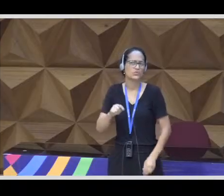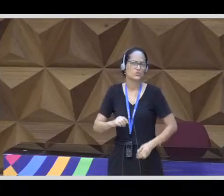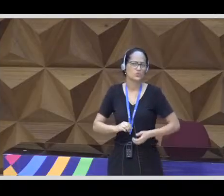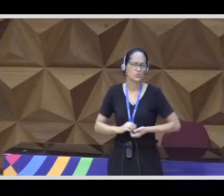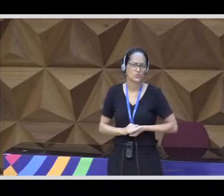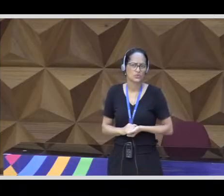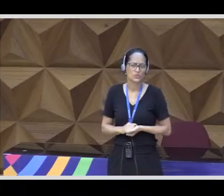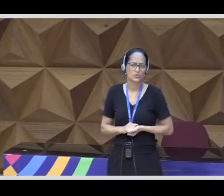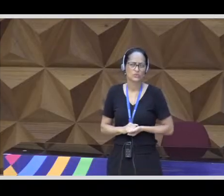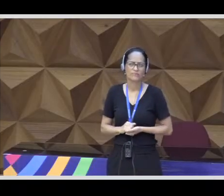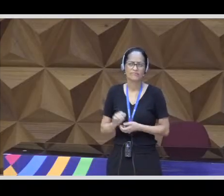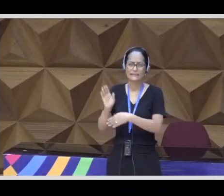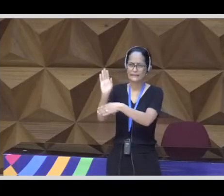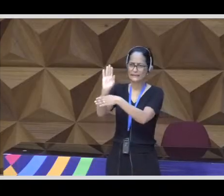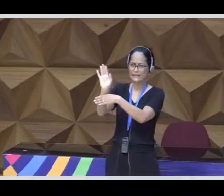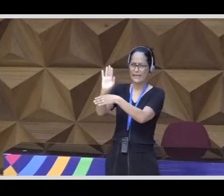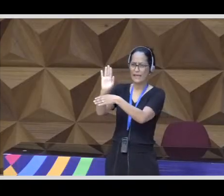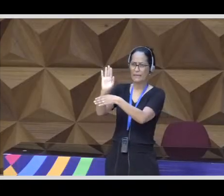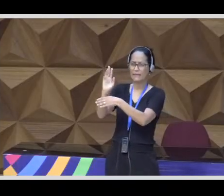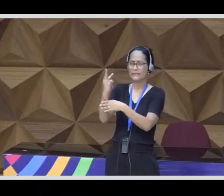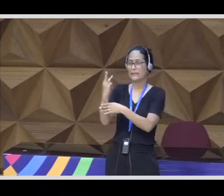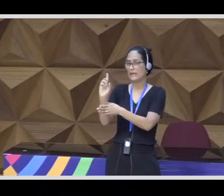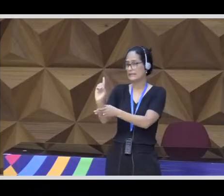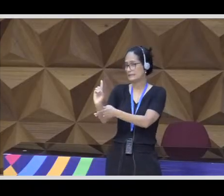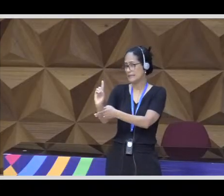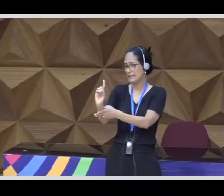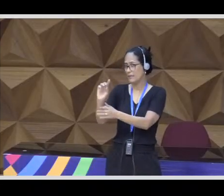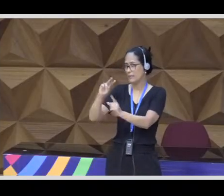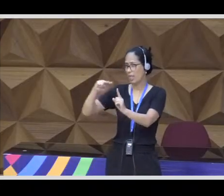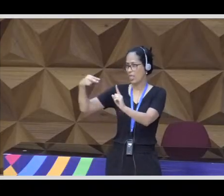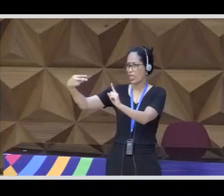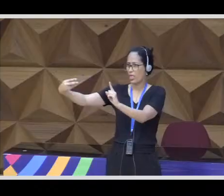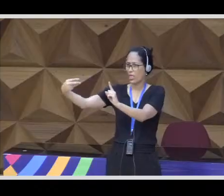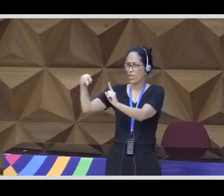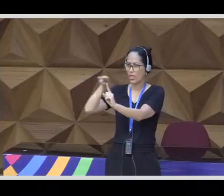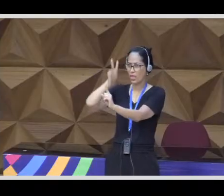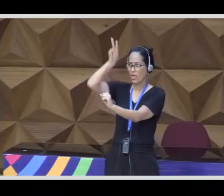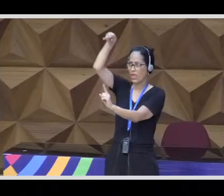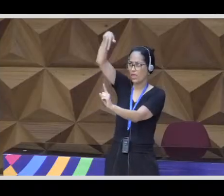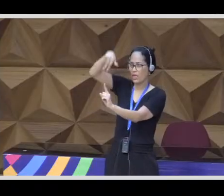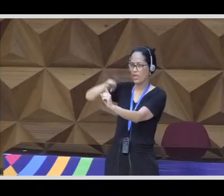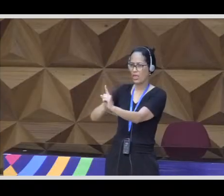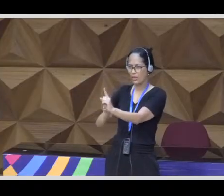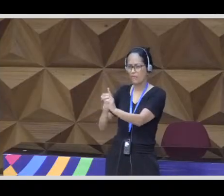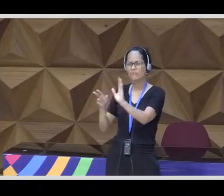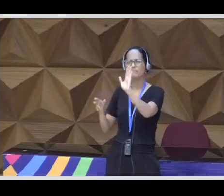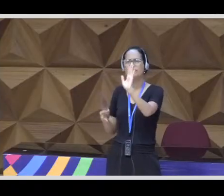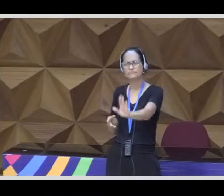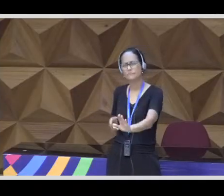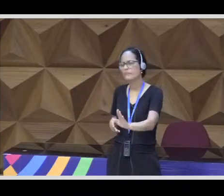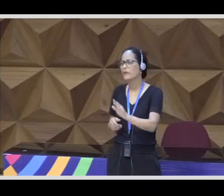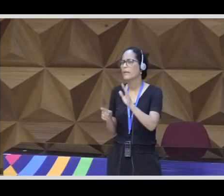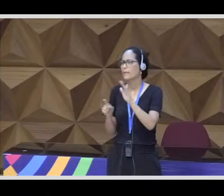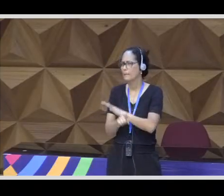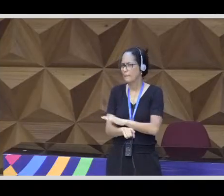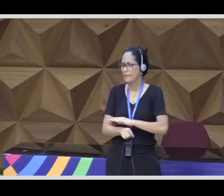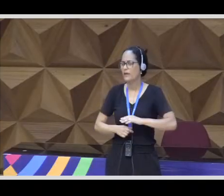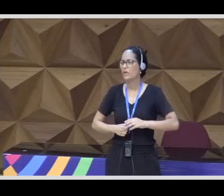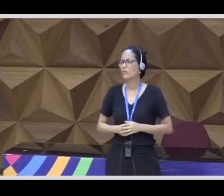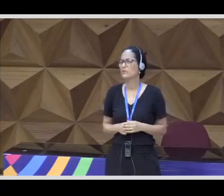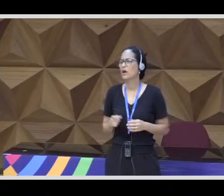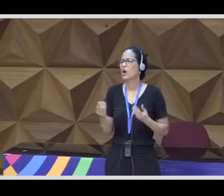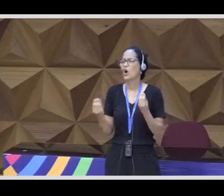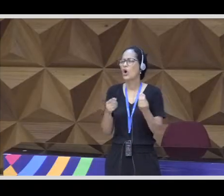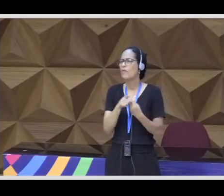cinema, and which makes me think I should ask you, how do you draw the parallel with people watching